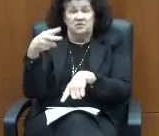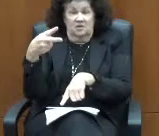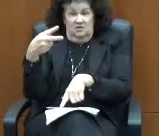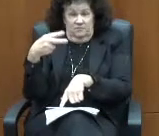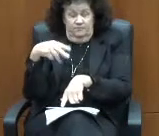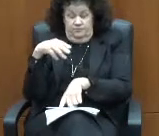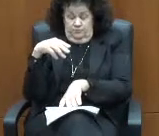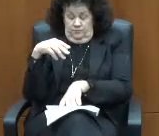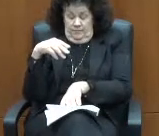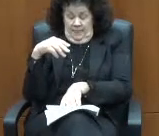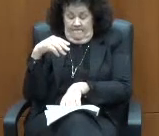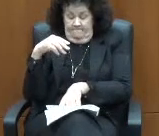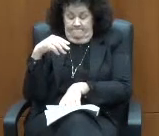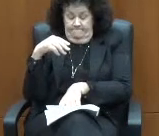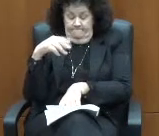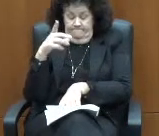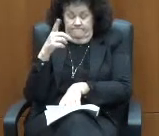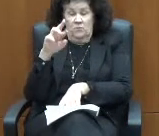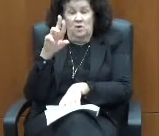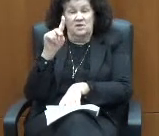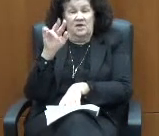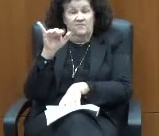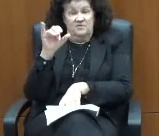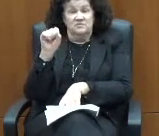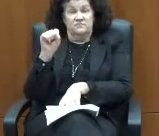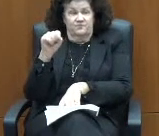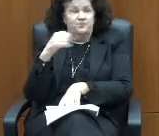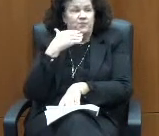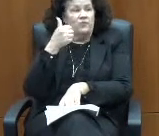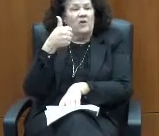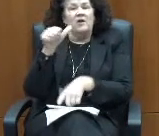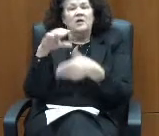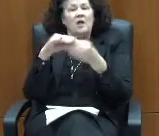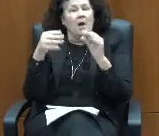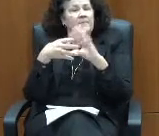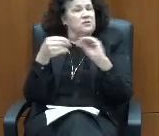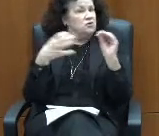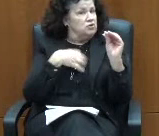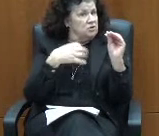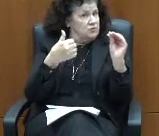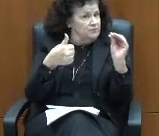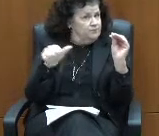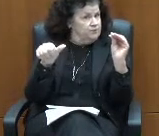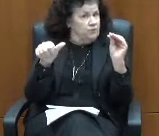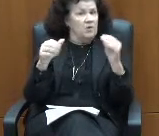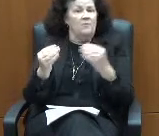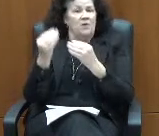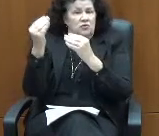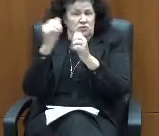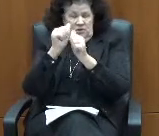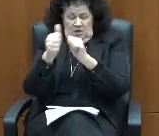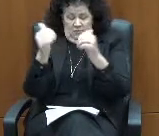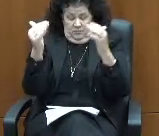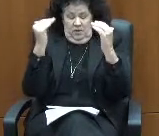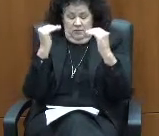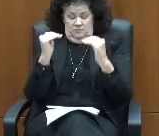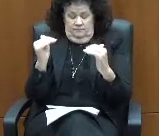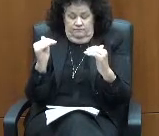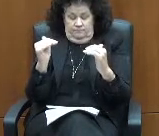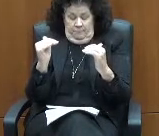Ms. Ellis, I'm sorry, Dr. Davis. Thank you. Any comments, any objection? Motion carried. Next item,